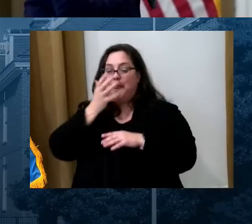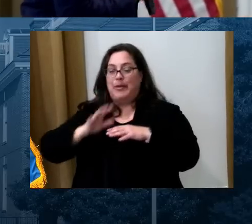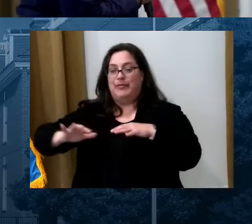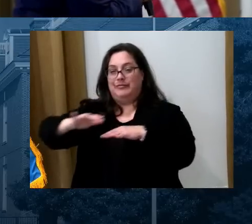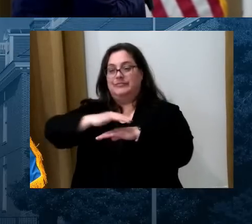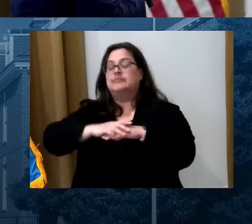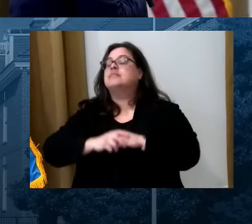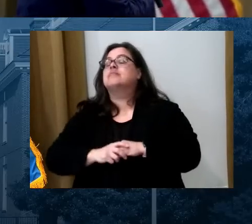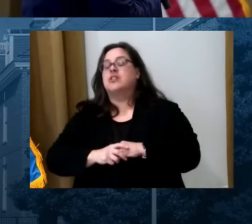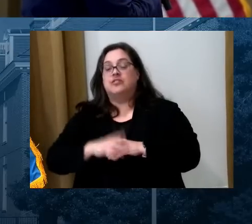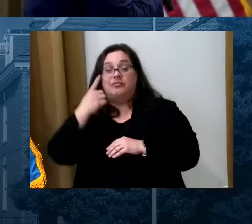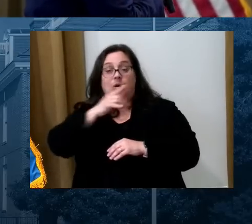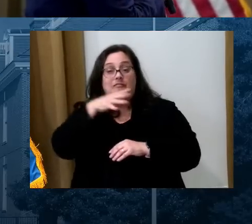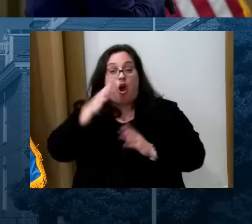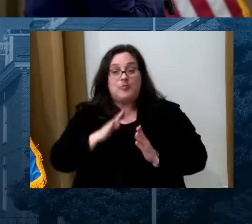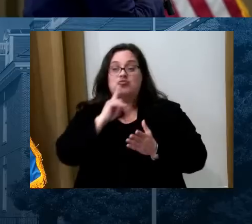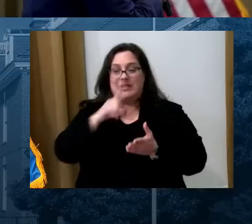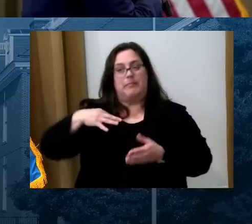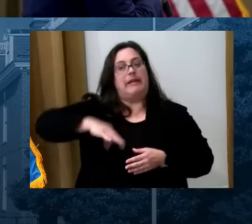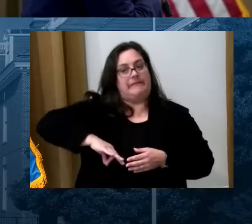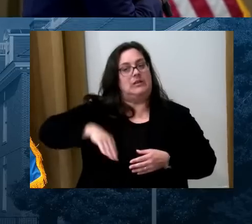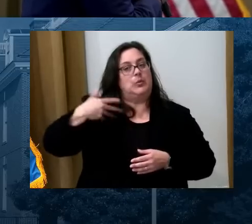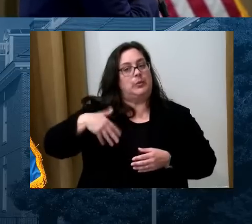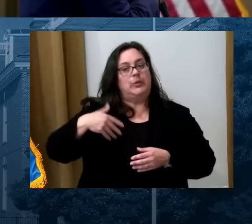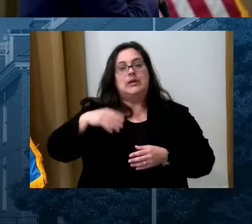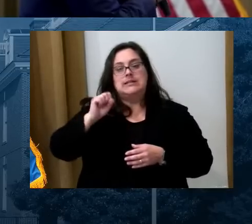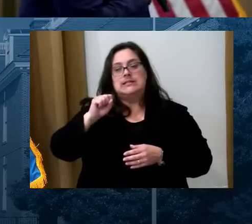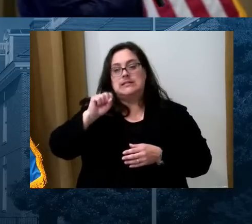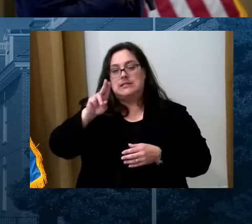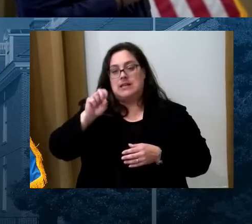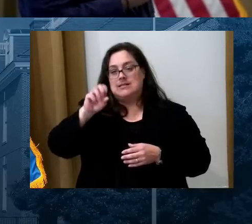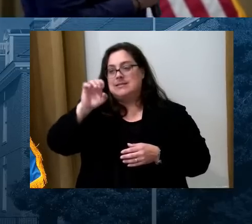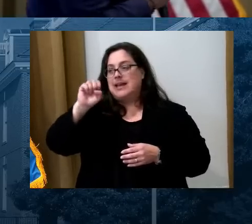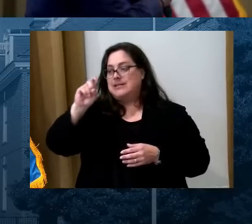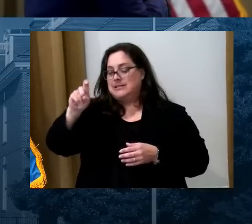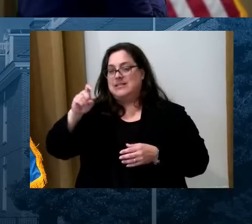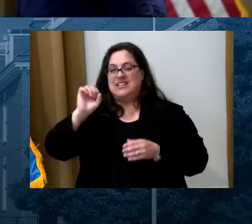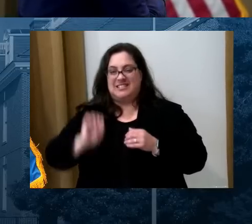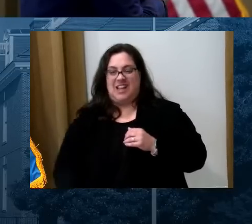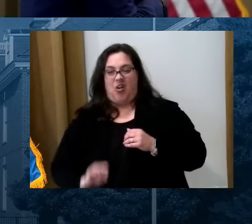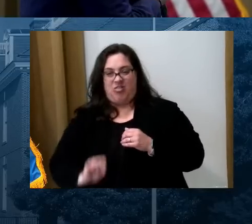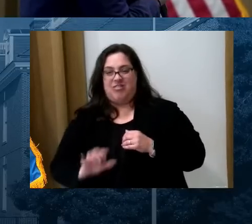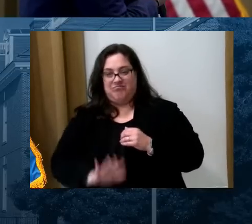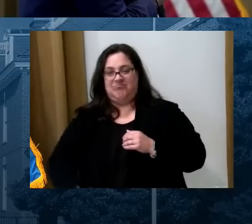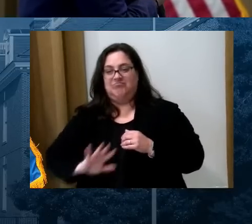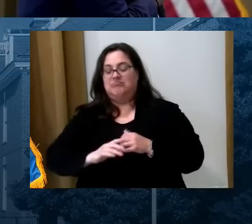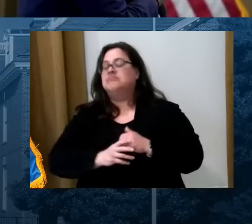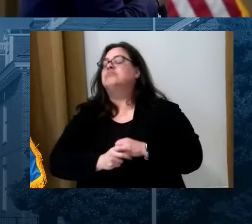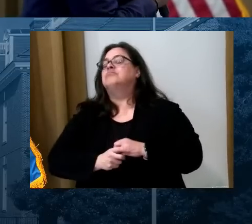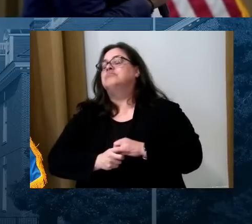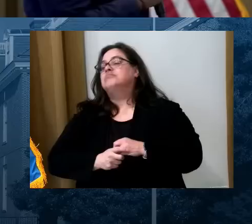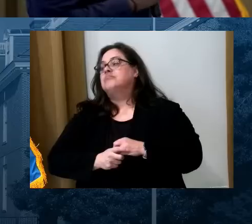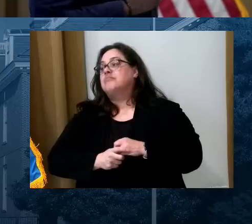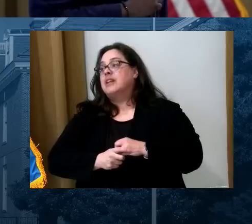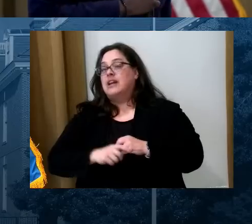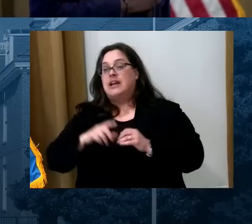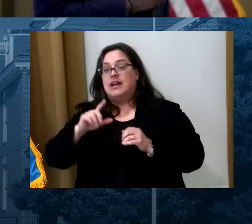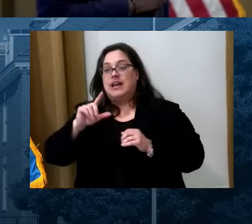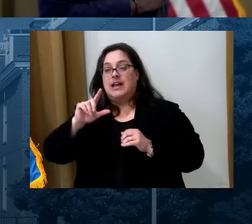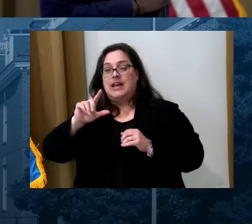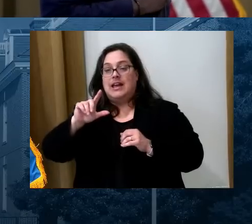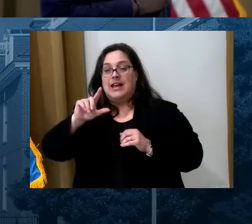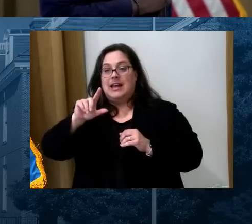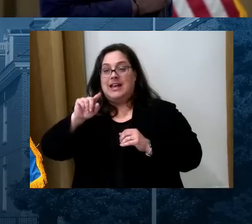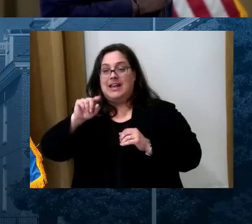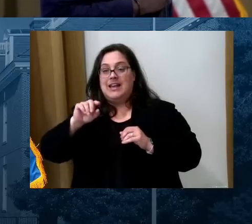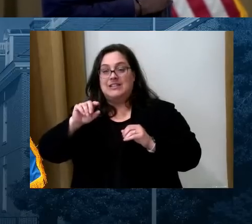farmers and down in Sussex and Kent, and in some places in Newcastle County as well. Teddy, Tree for